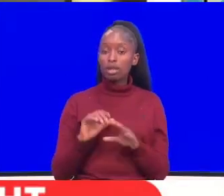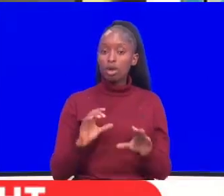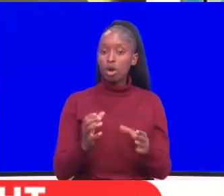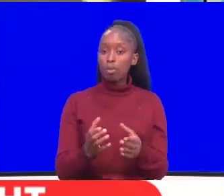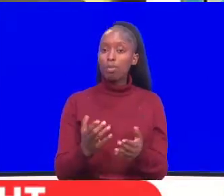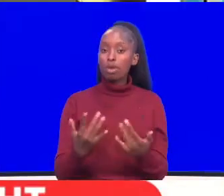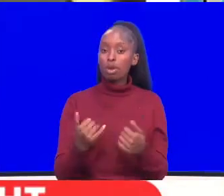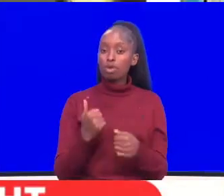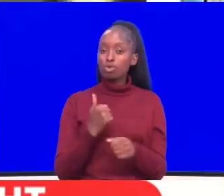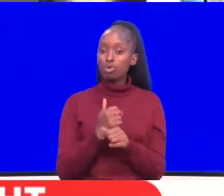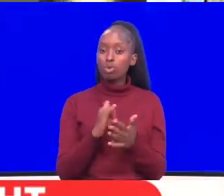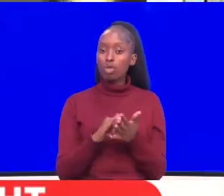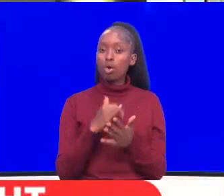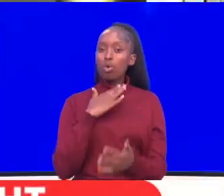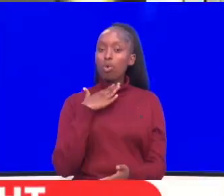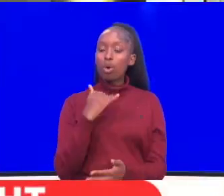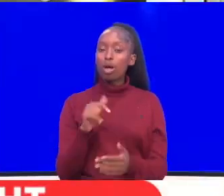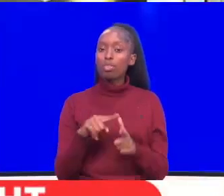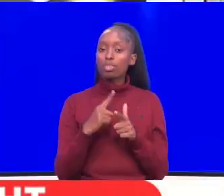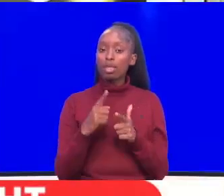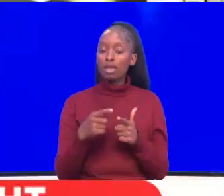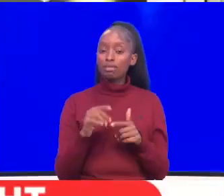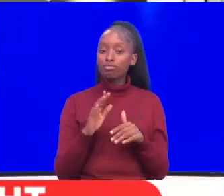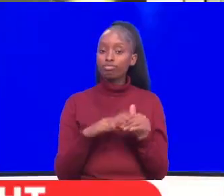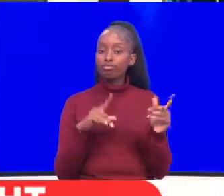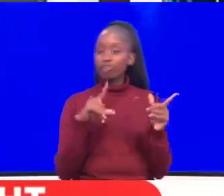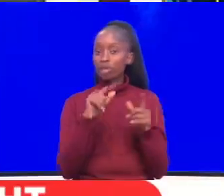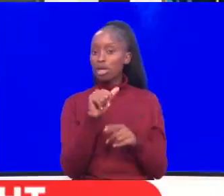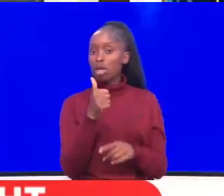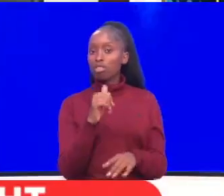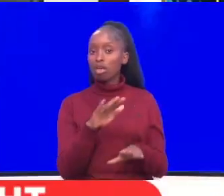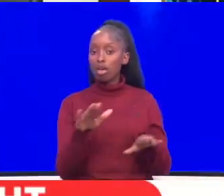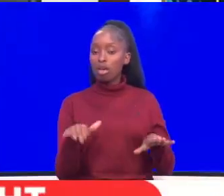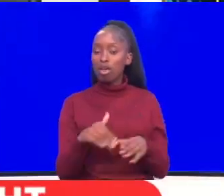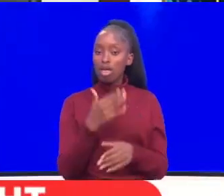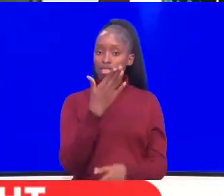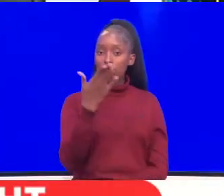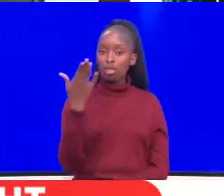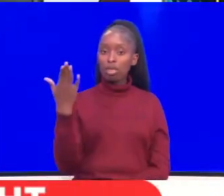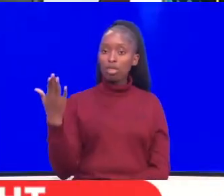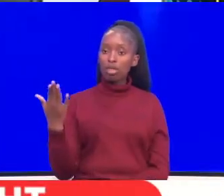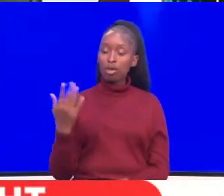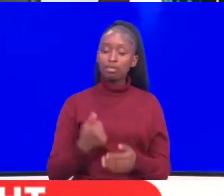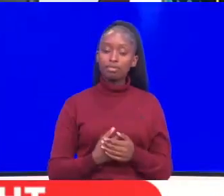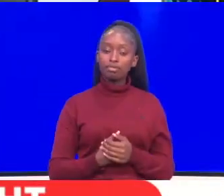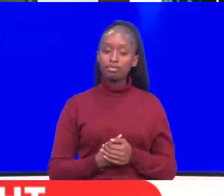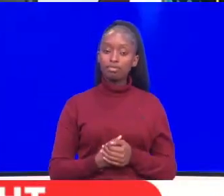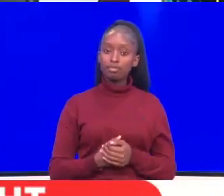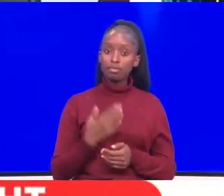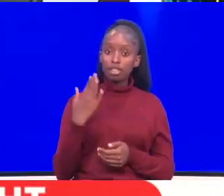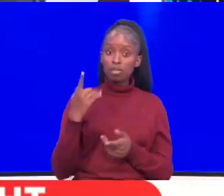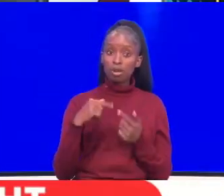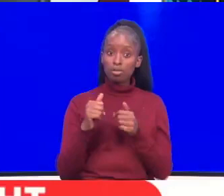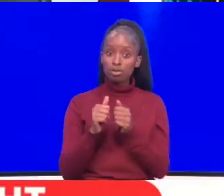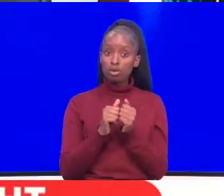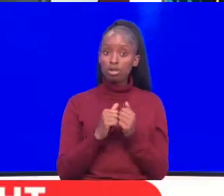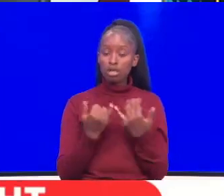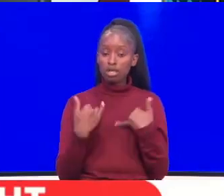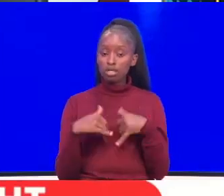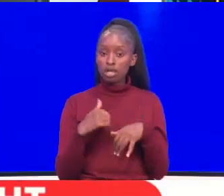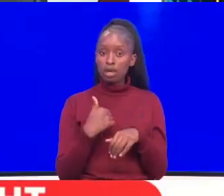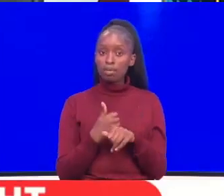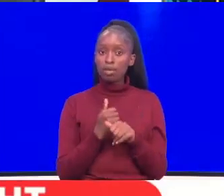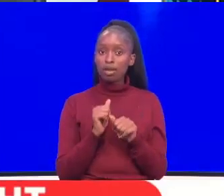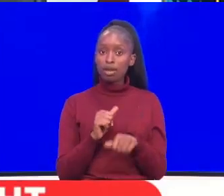then we start going to other estates. Came together to resuscitate the vibrancy of